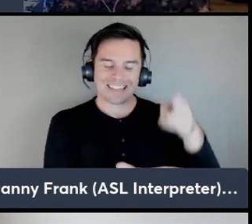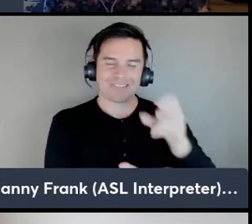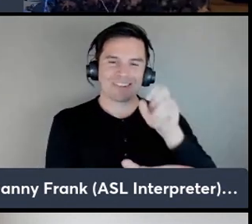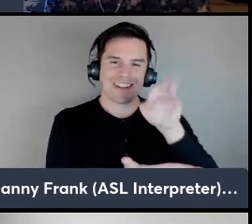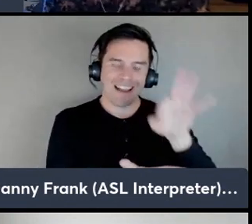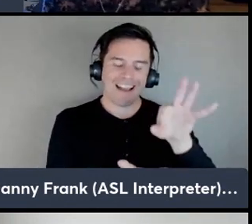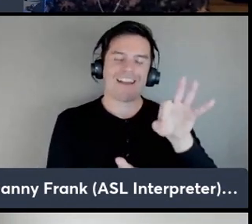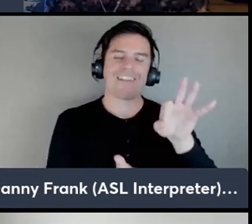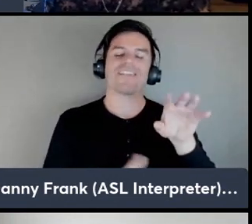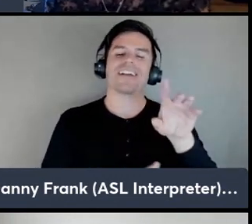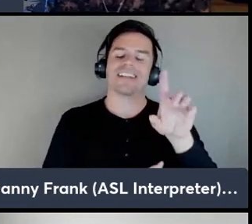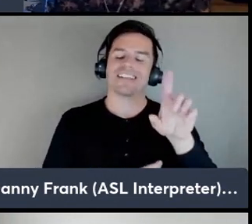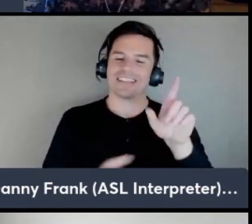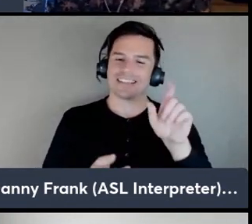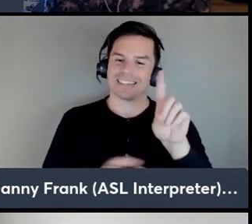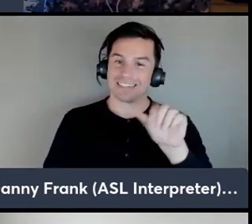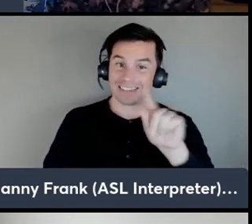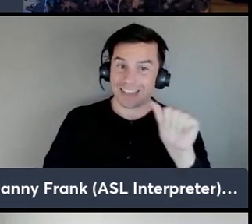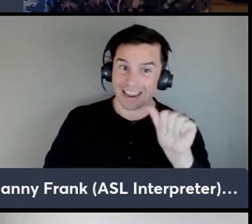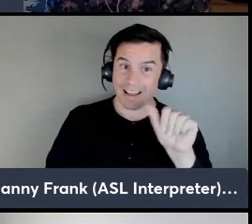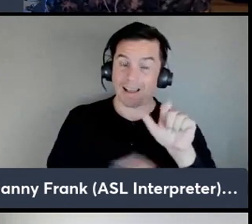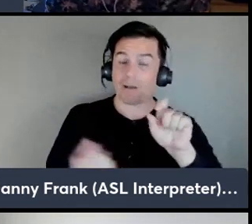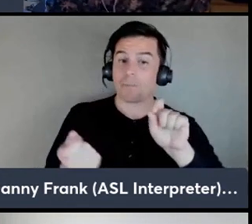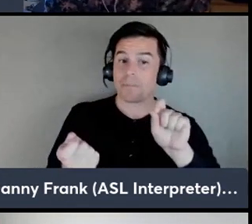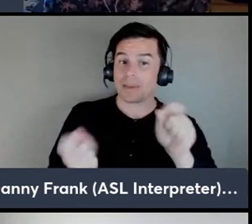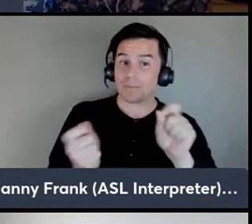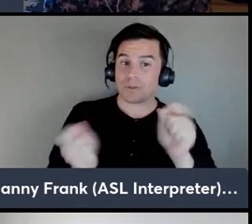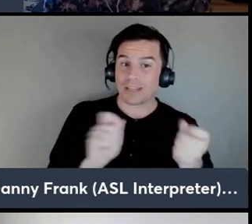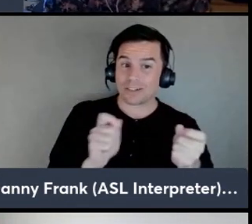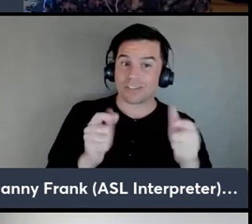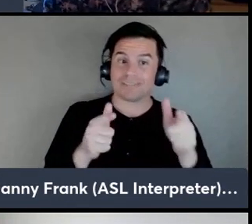manipulation language events.